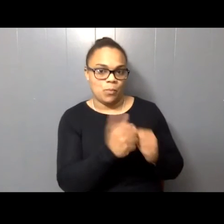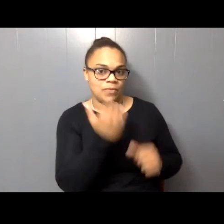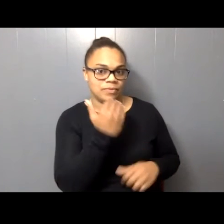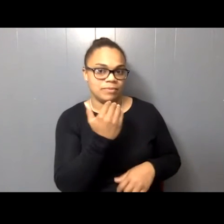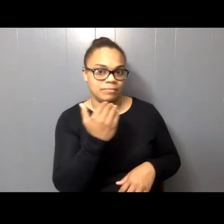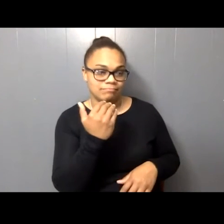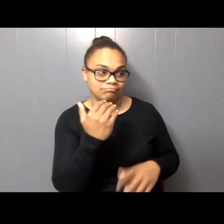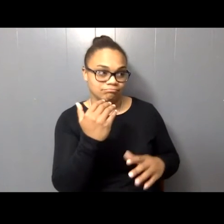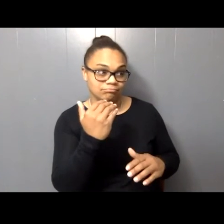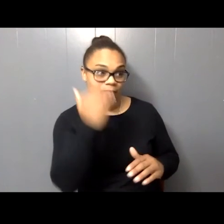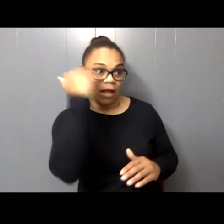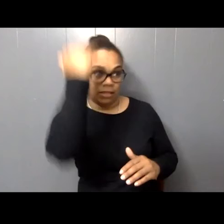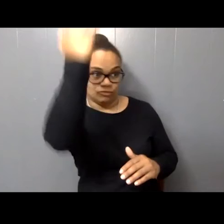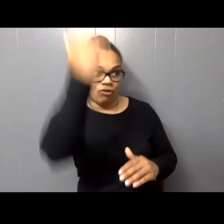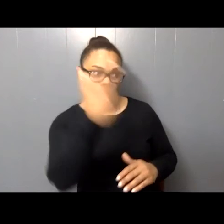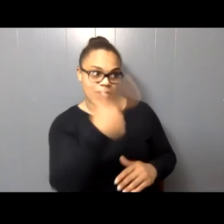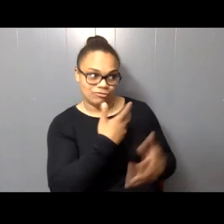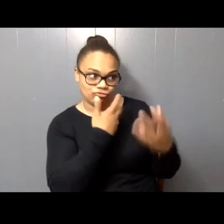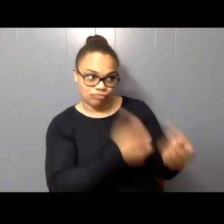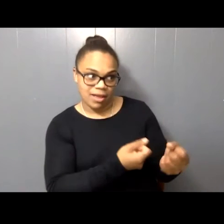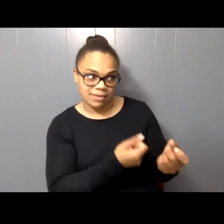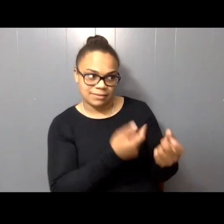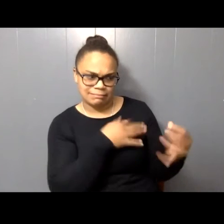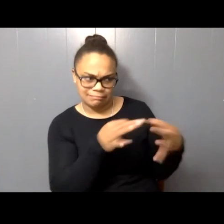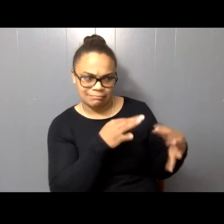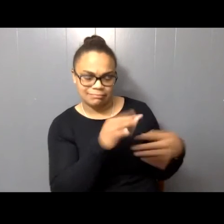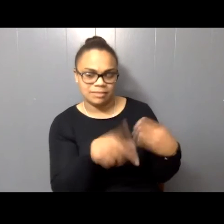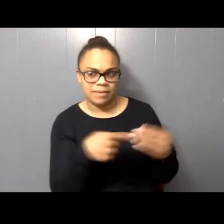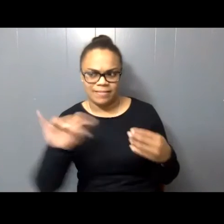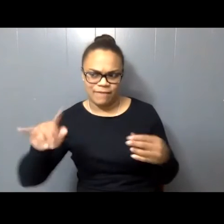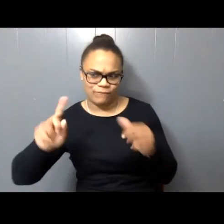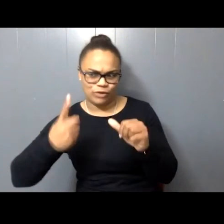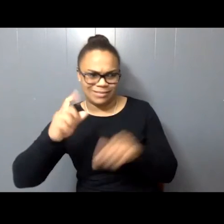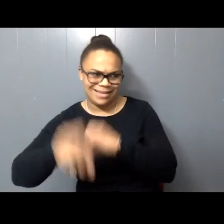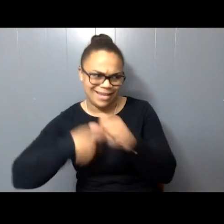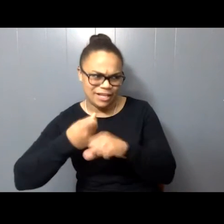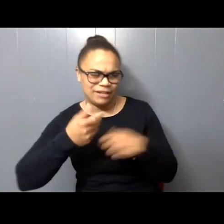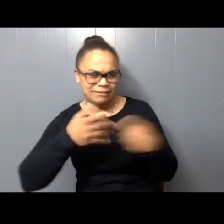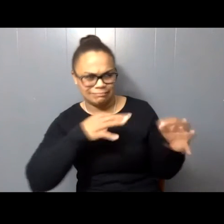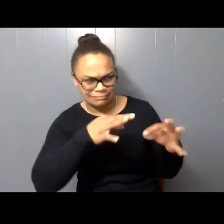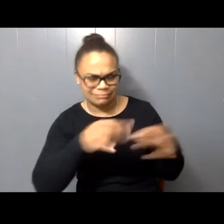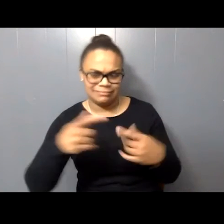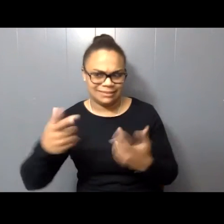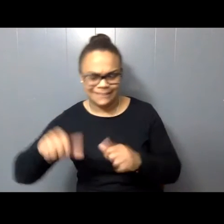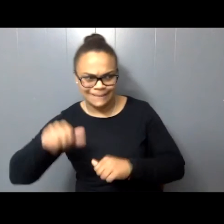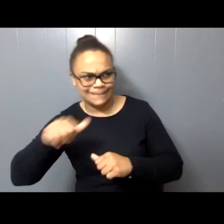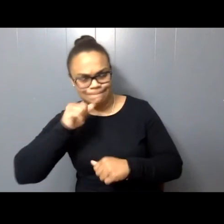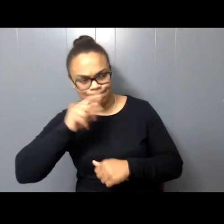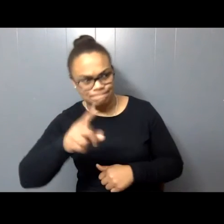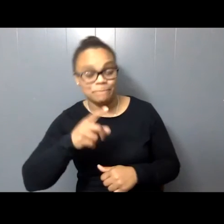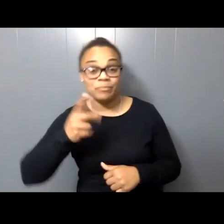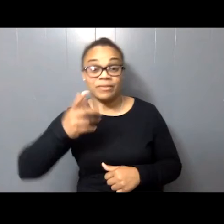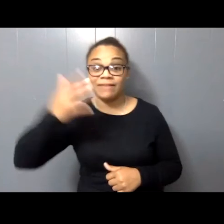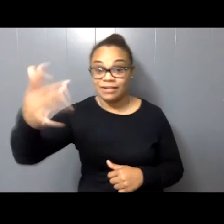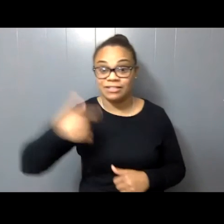I was feeling for that first year where I wasn't sure. And then eventually, when I realized I had a crush on this